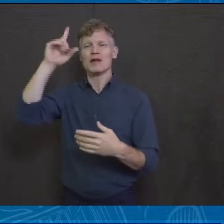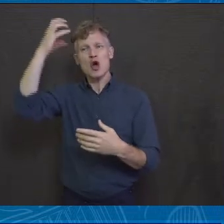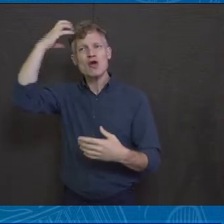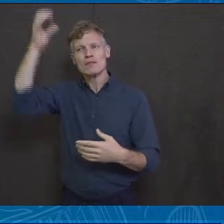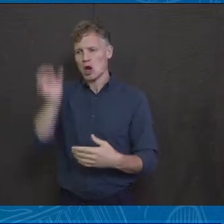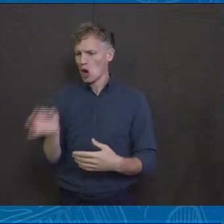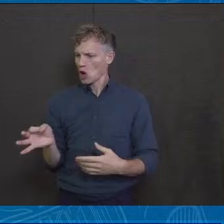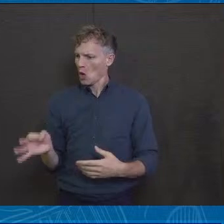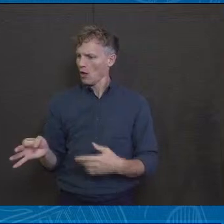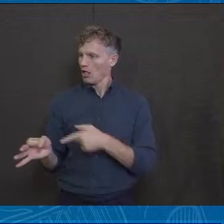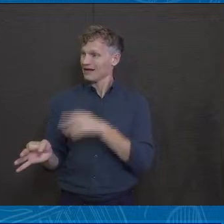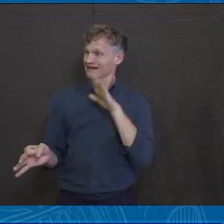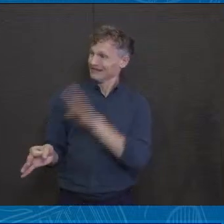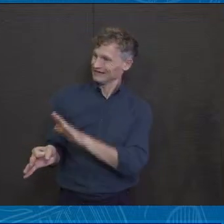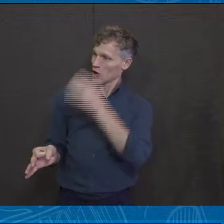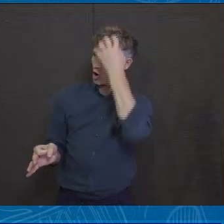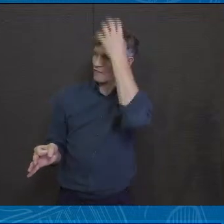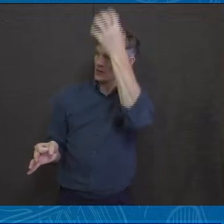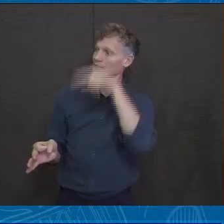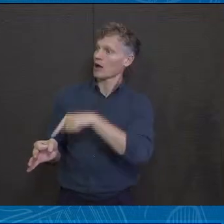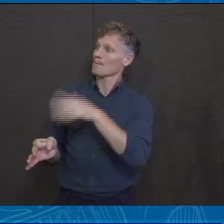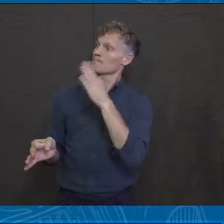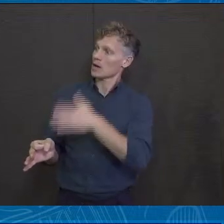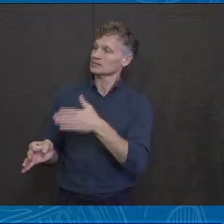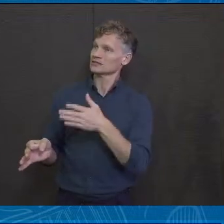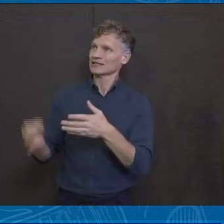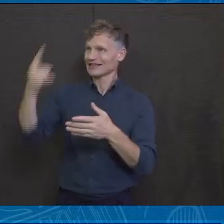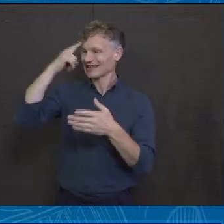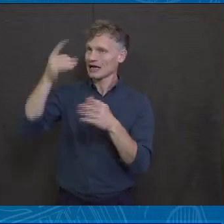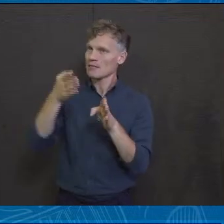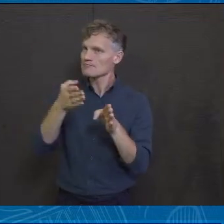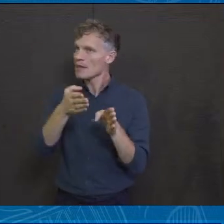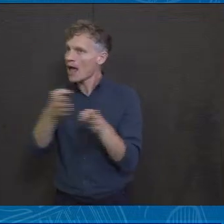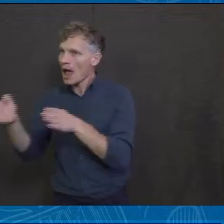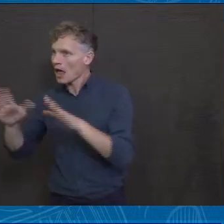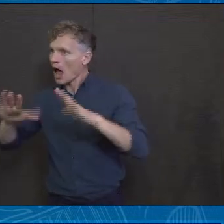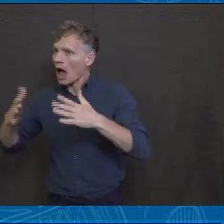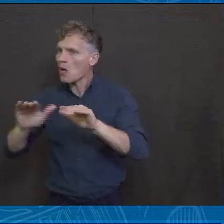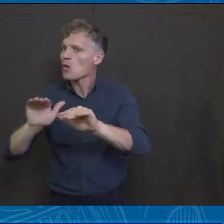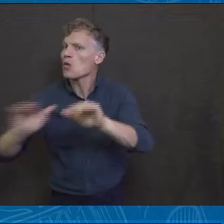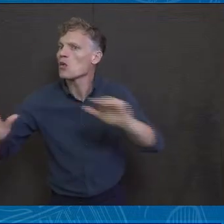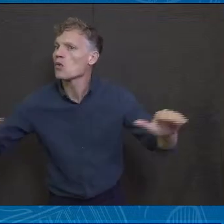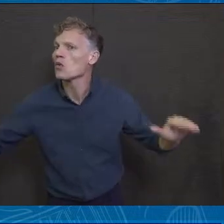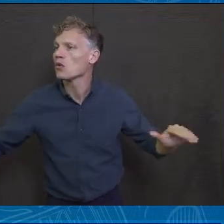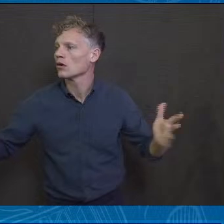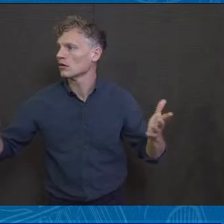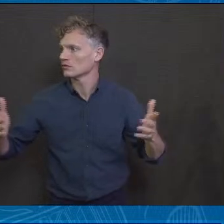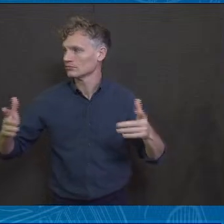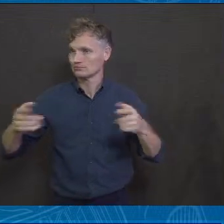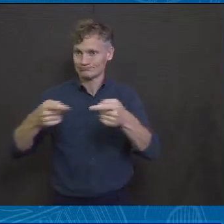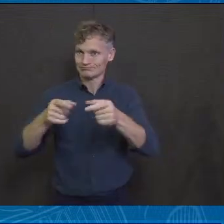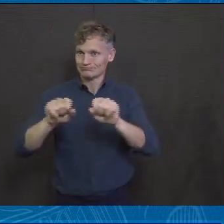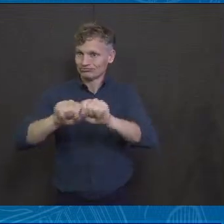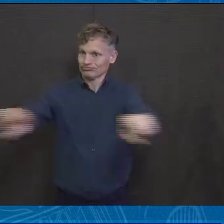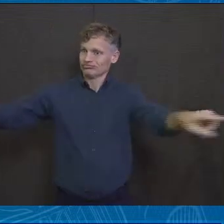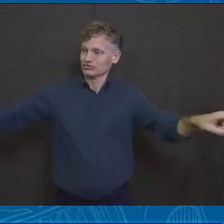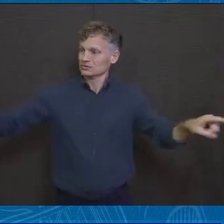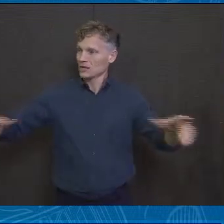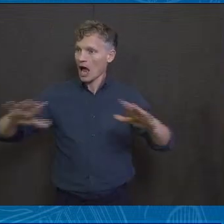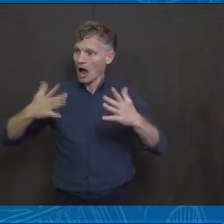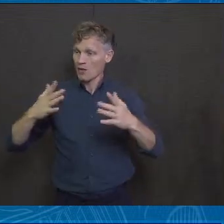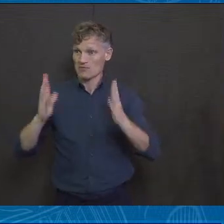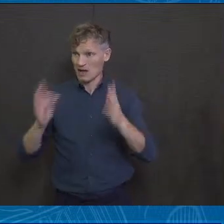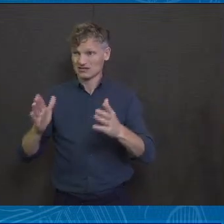enough warning system. They must have to prepare the people, the capacity building for the